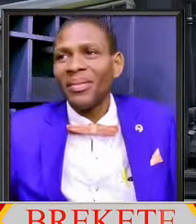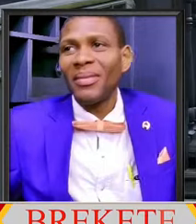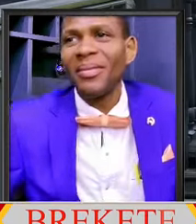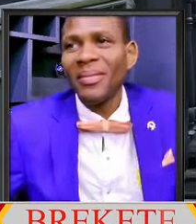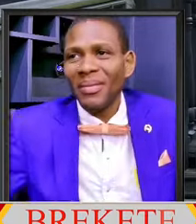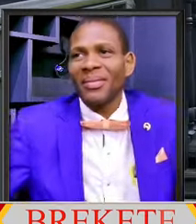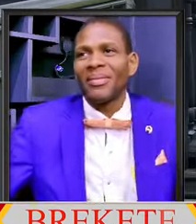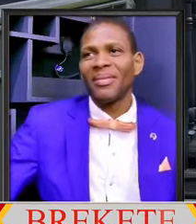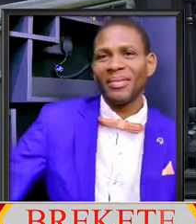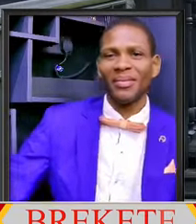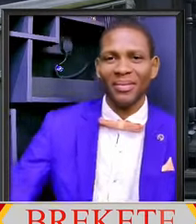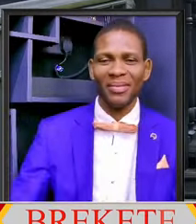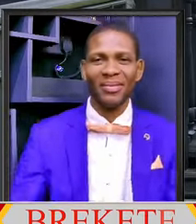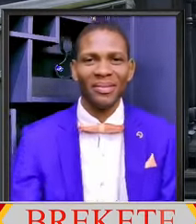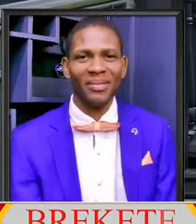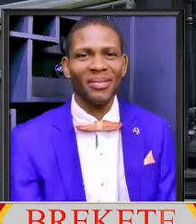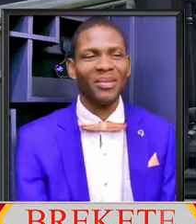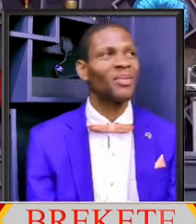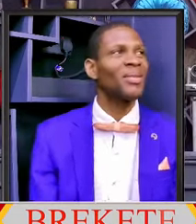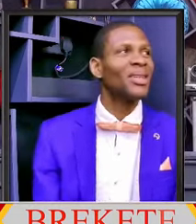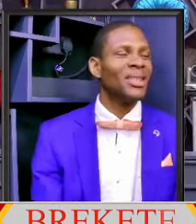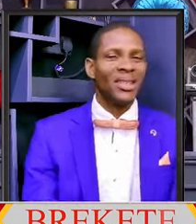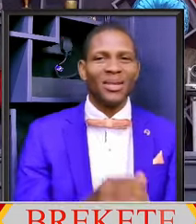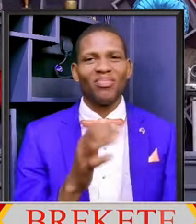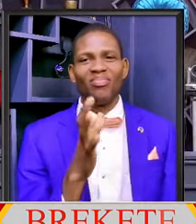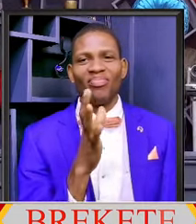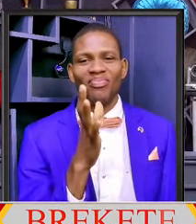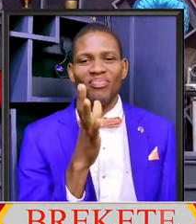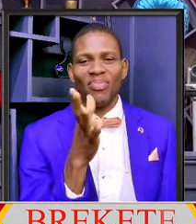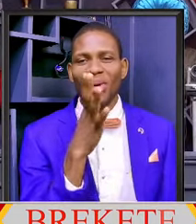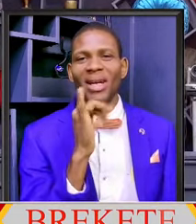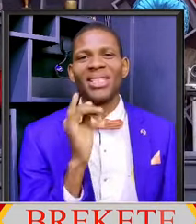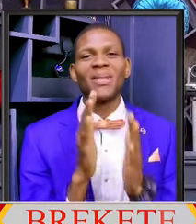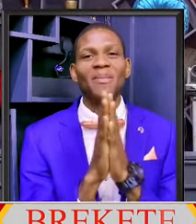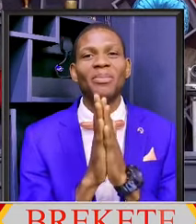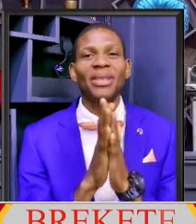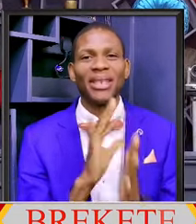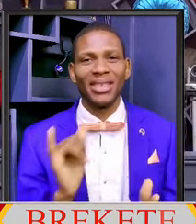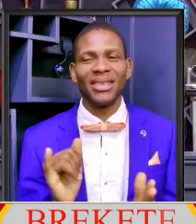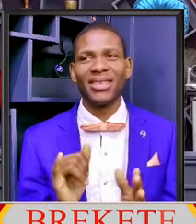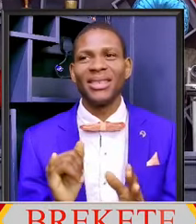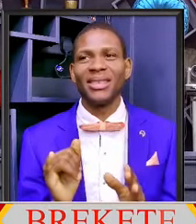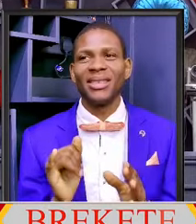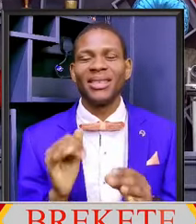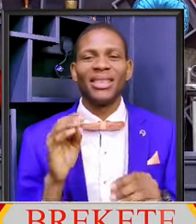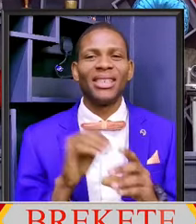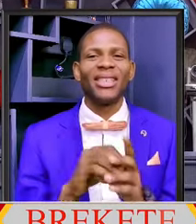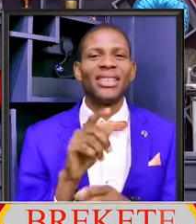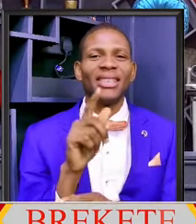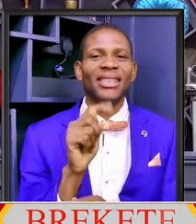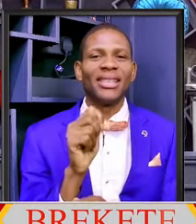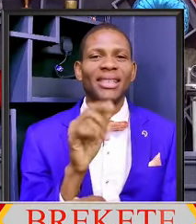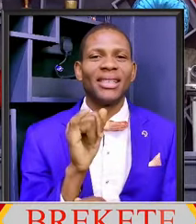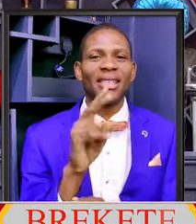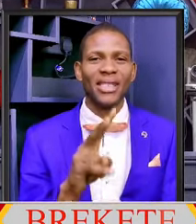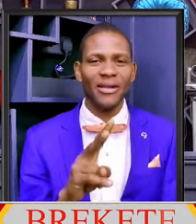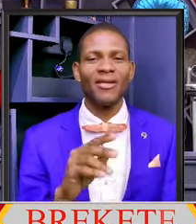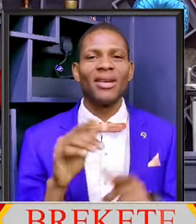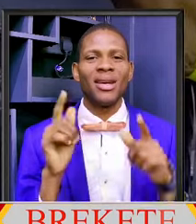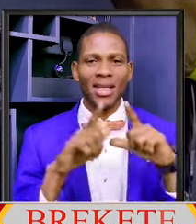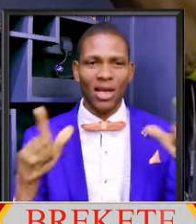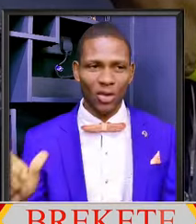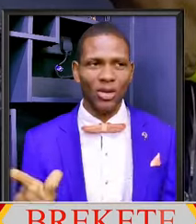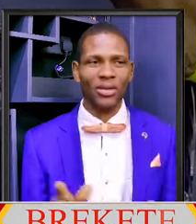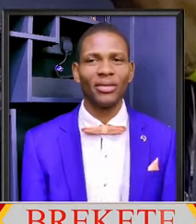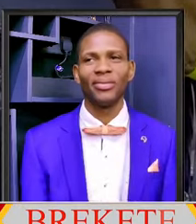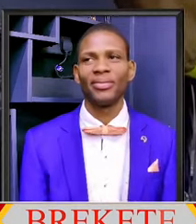Thank you. Tia Galu, thank you. Invite him for the family. On the day, I